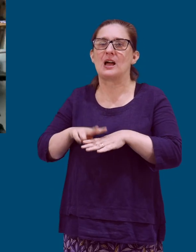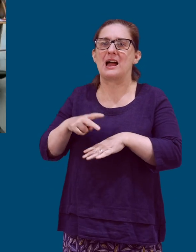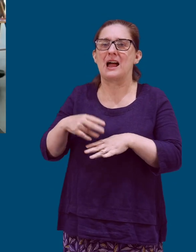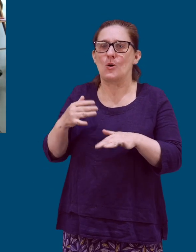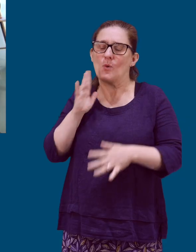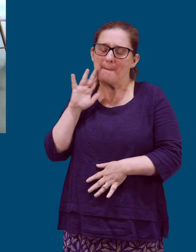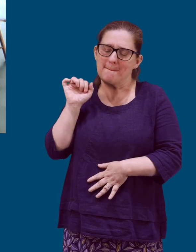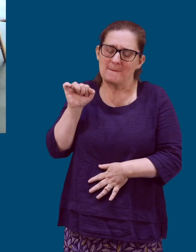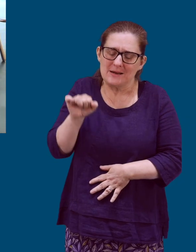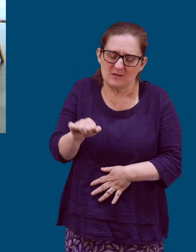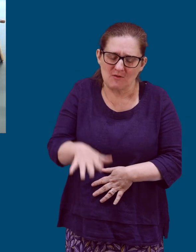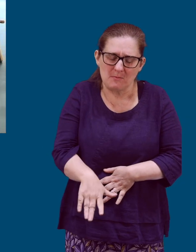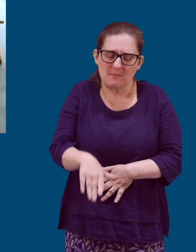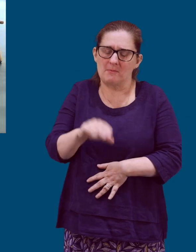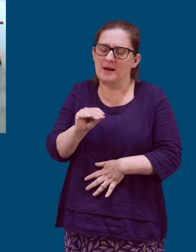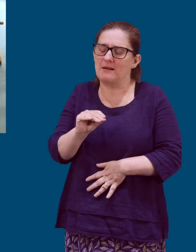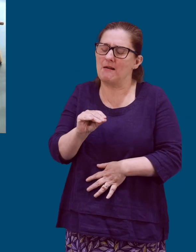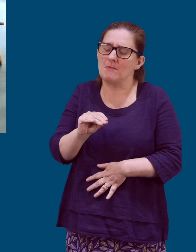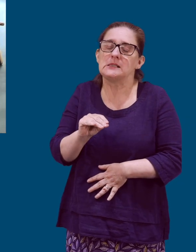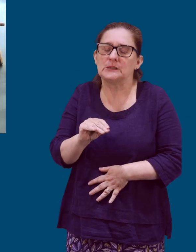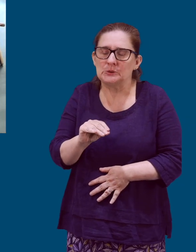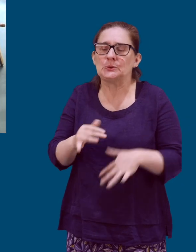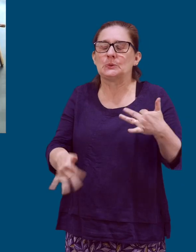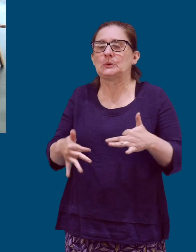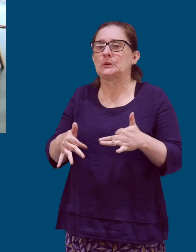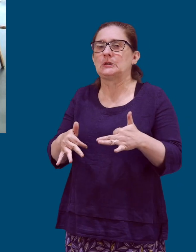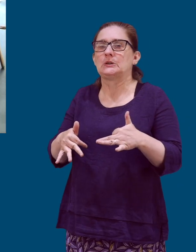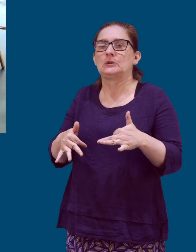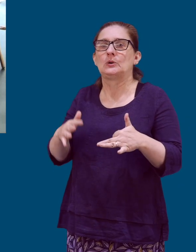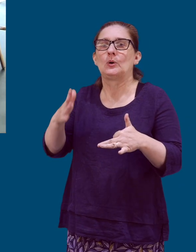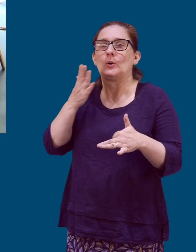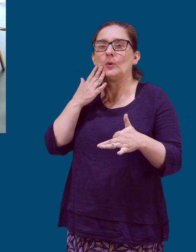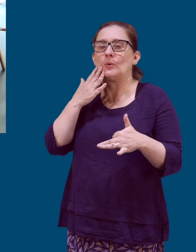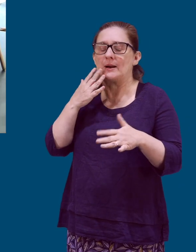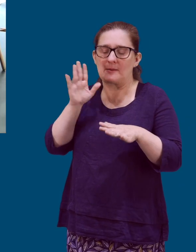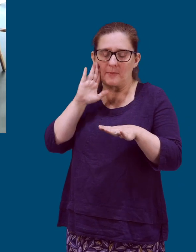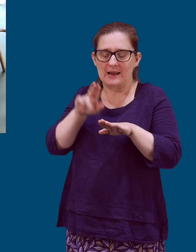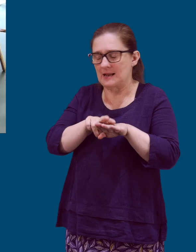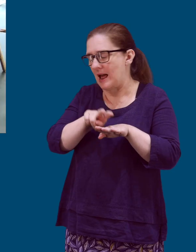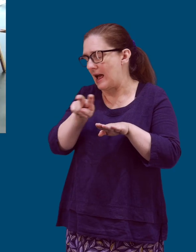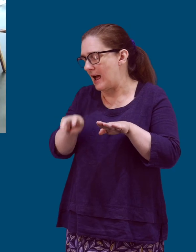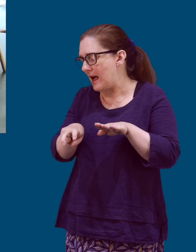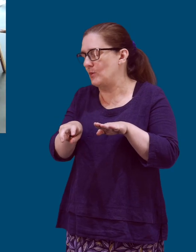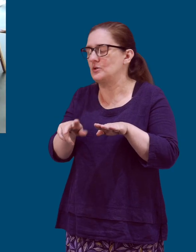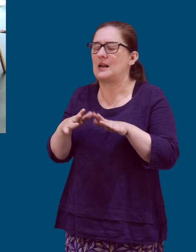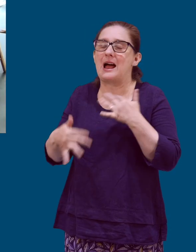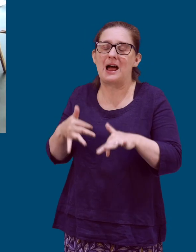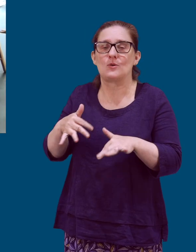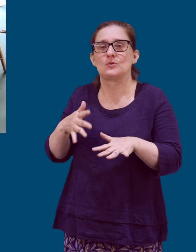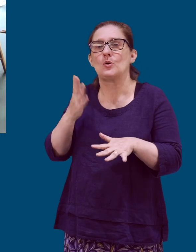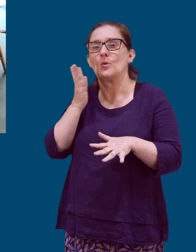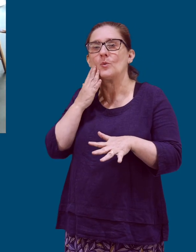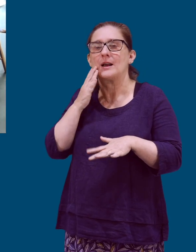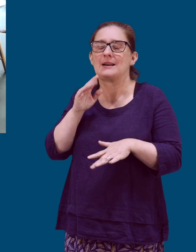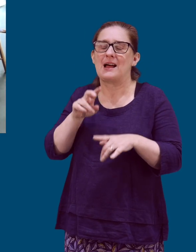when I bend over to pick up something over there. Ouch, it hurts when I have to get out of bed. Ouch, it hurts when I have to